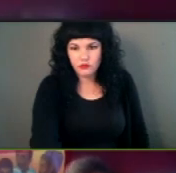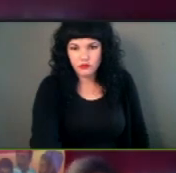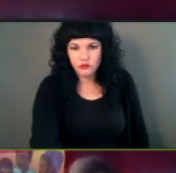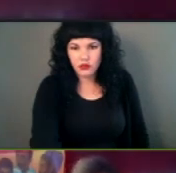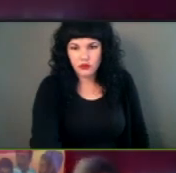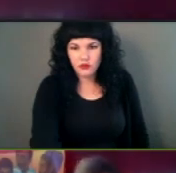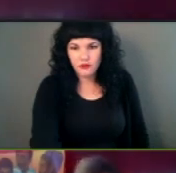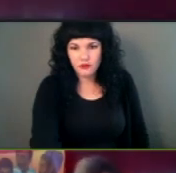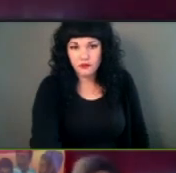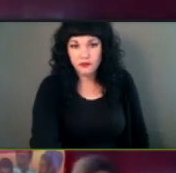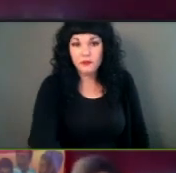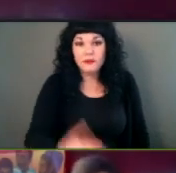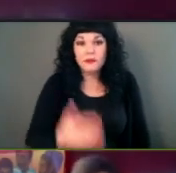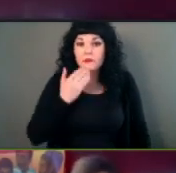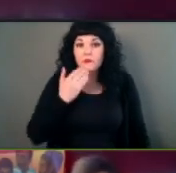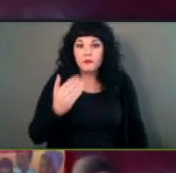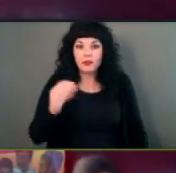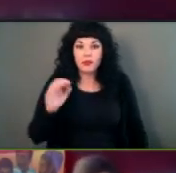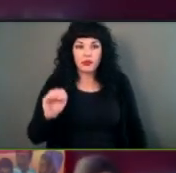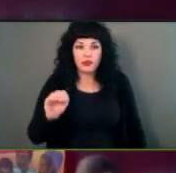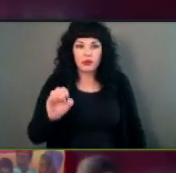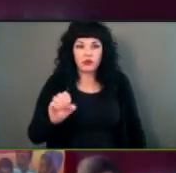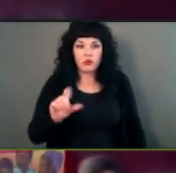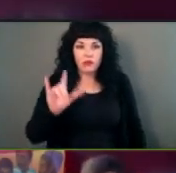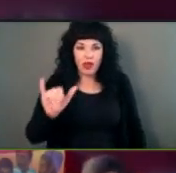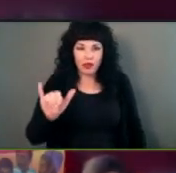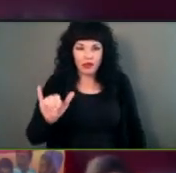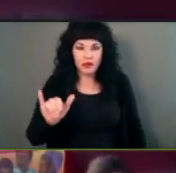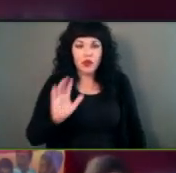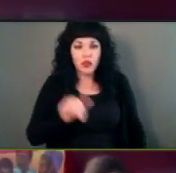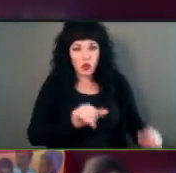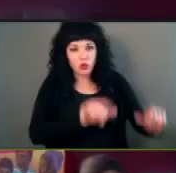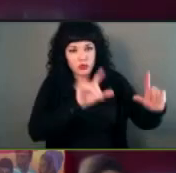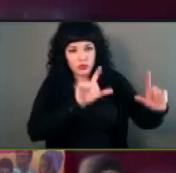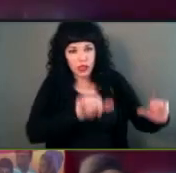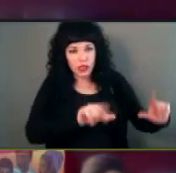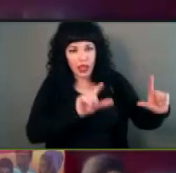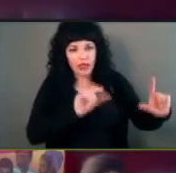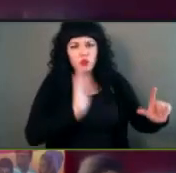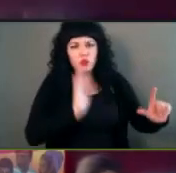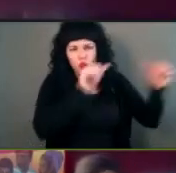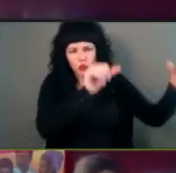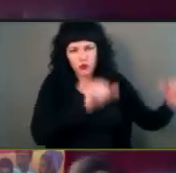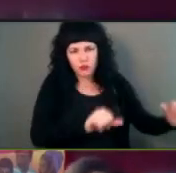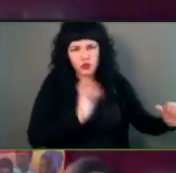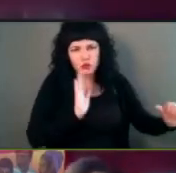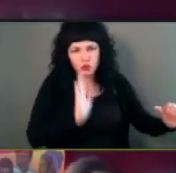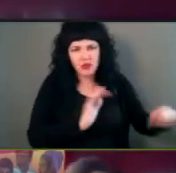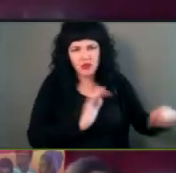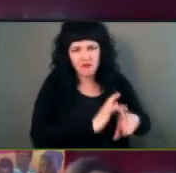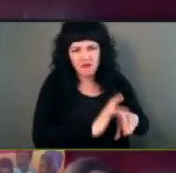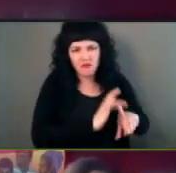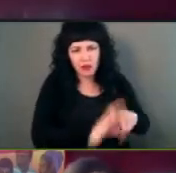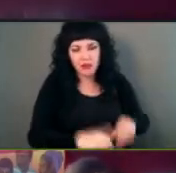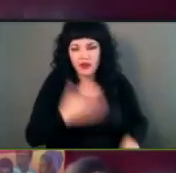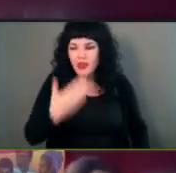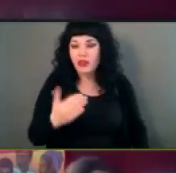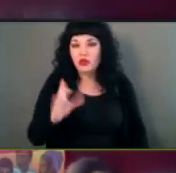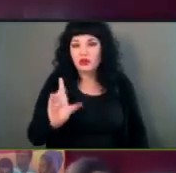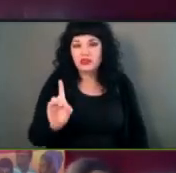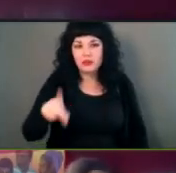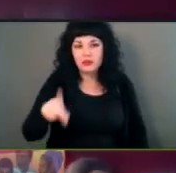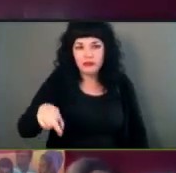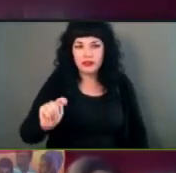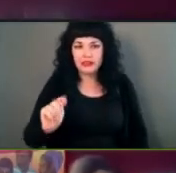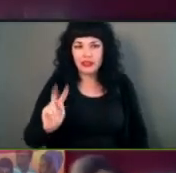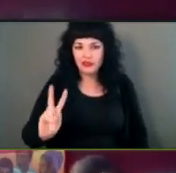Thank you, Molly. These slides will be available, and thank you to DPTV, who's been serving as our communication arm.